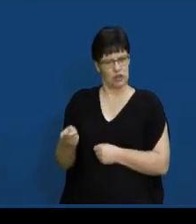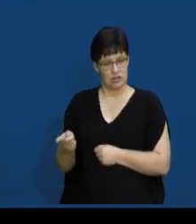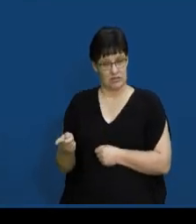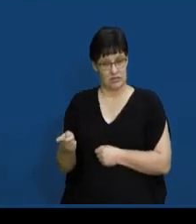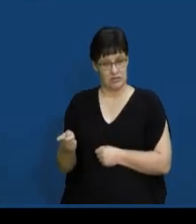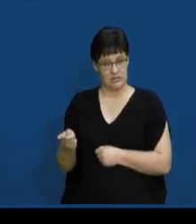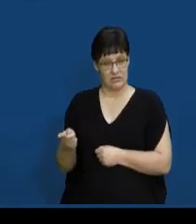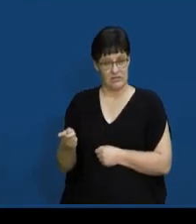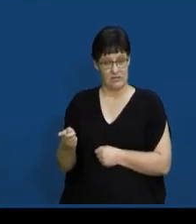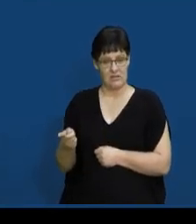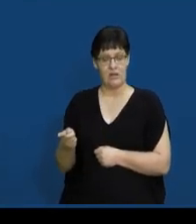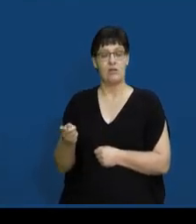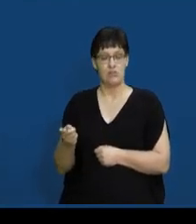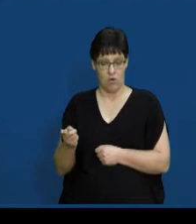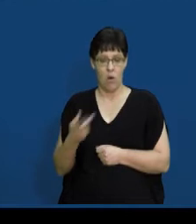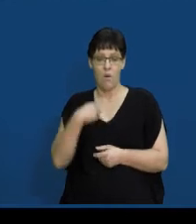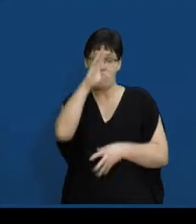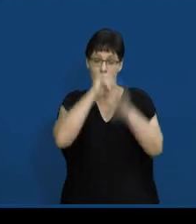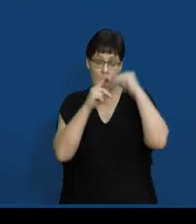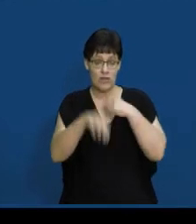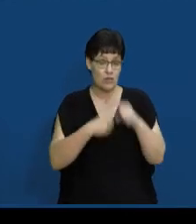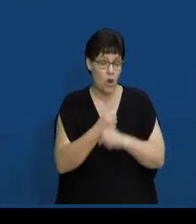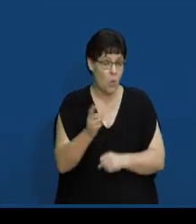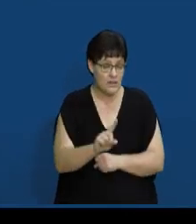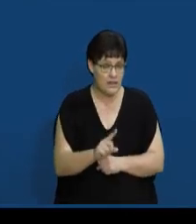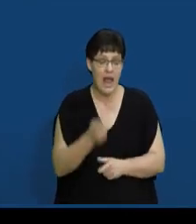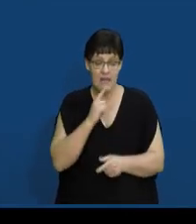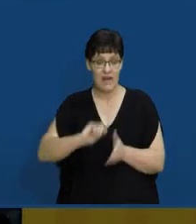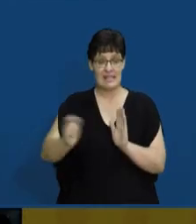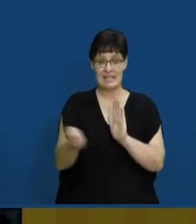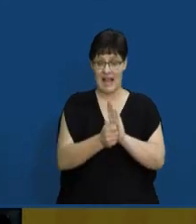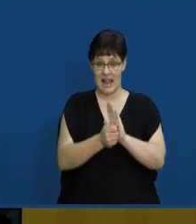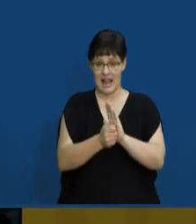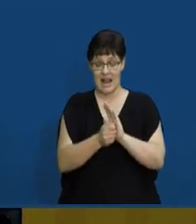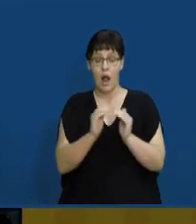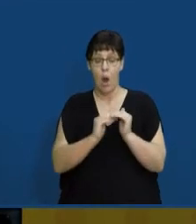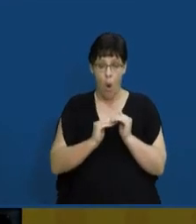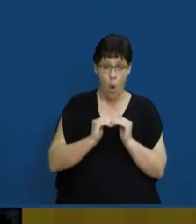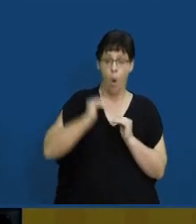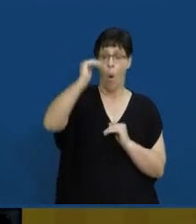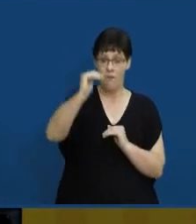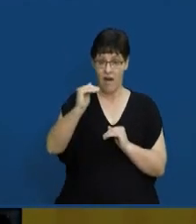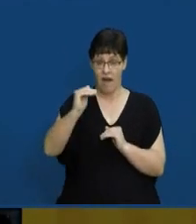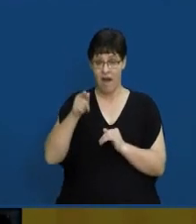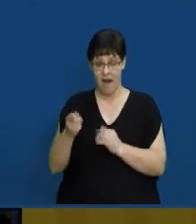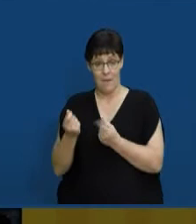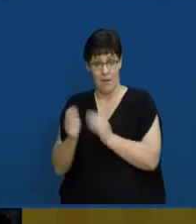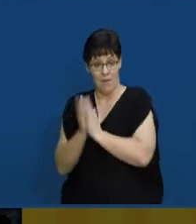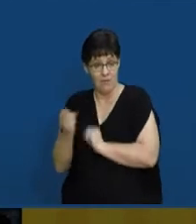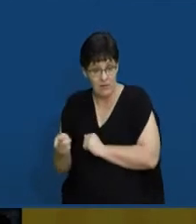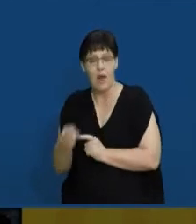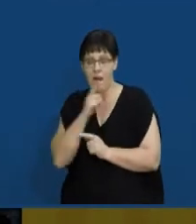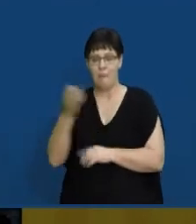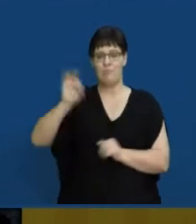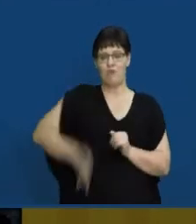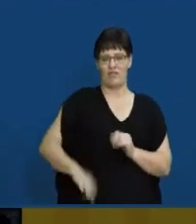Okay? So, what do we learn from this here? If you sell for more than the carrying value, you're making a